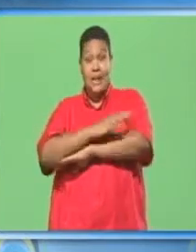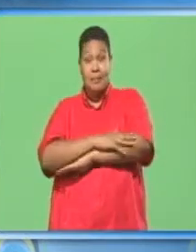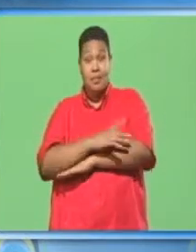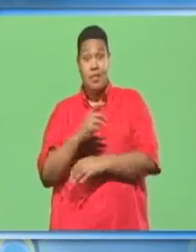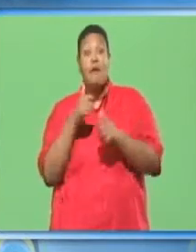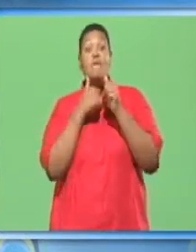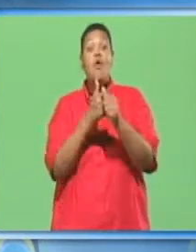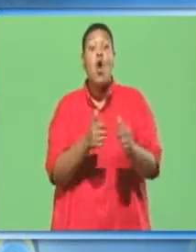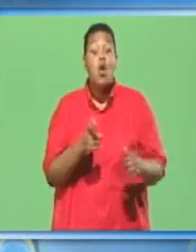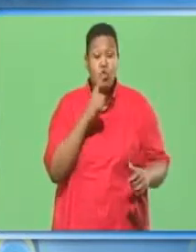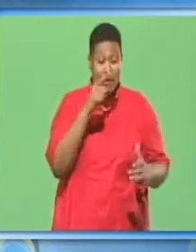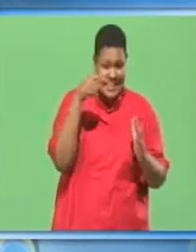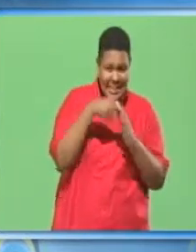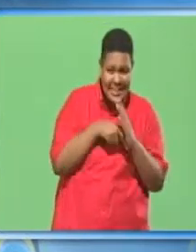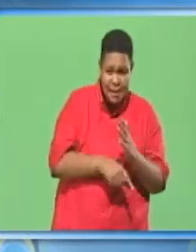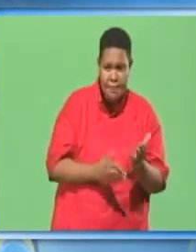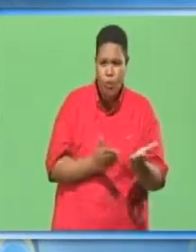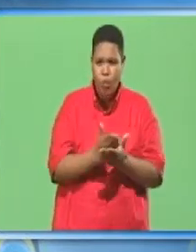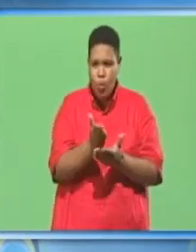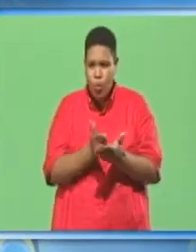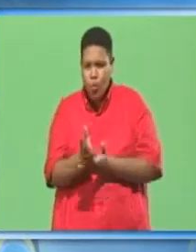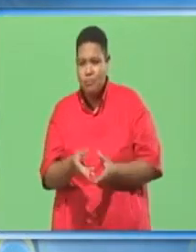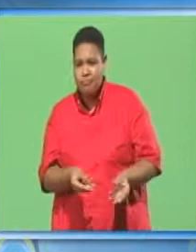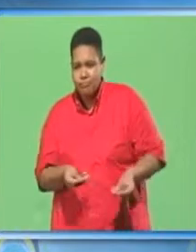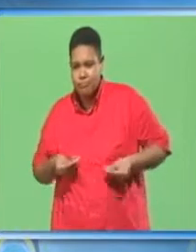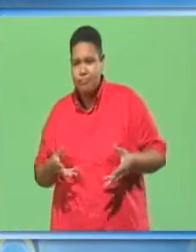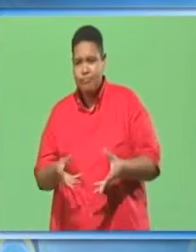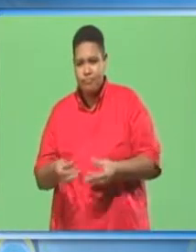several gradually deeper passes.